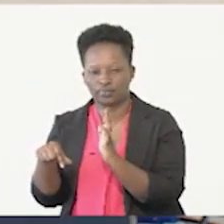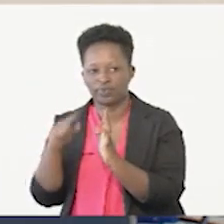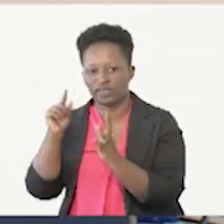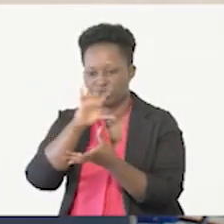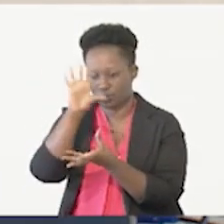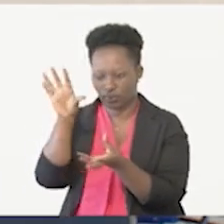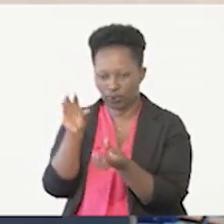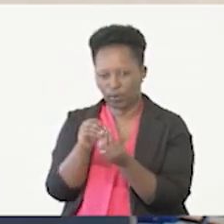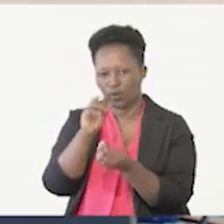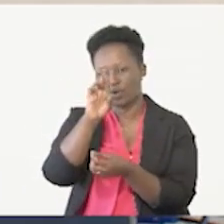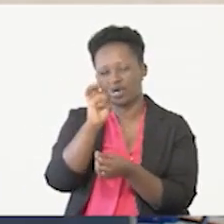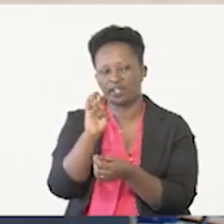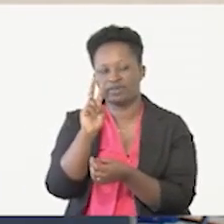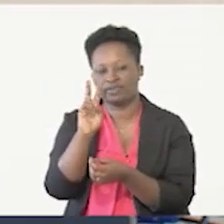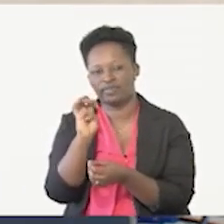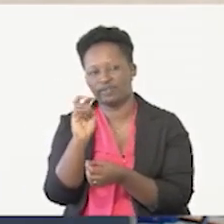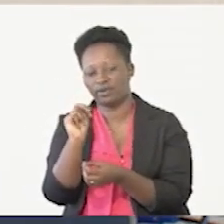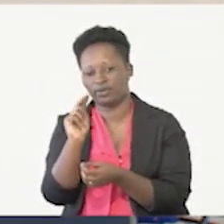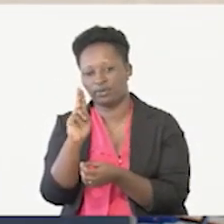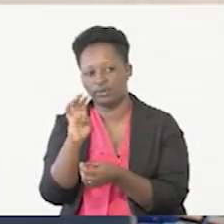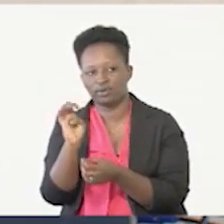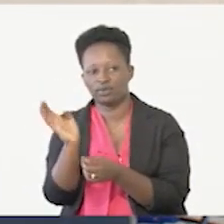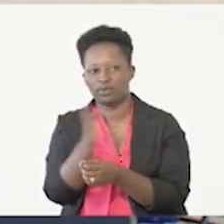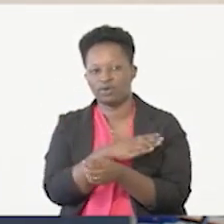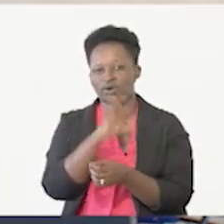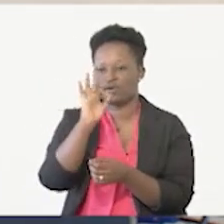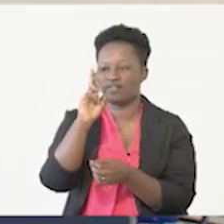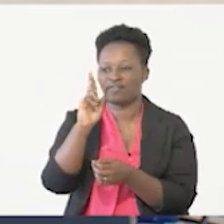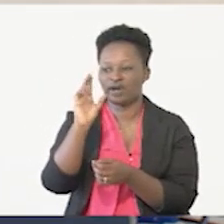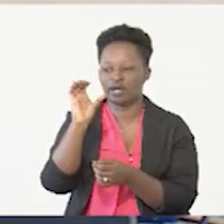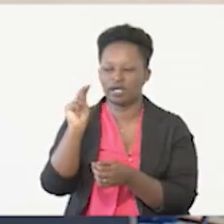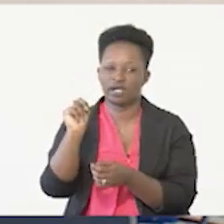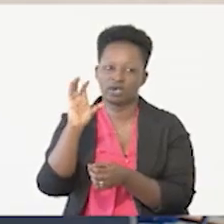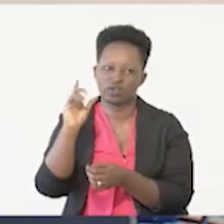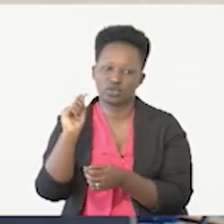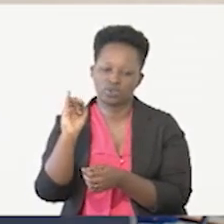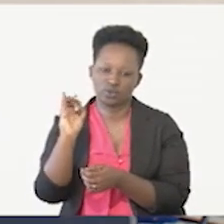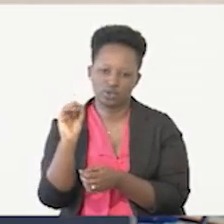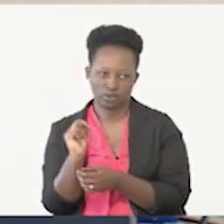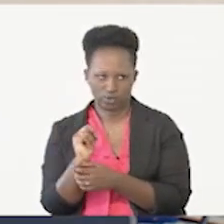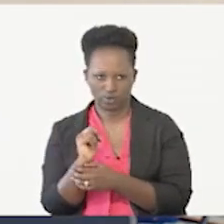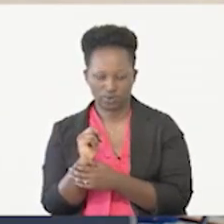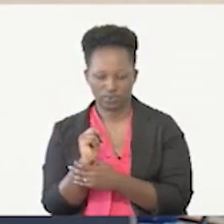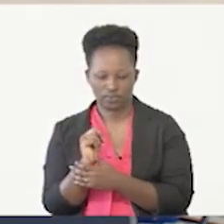total revenue function of this farm. This is our total revenue function. Now,